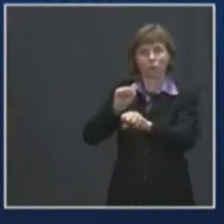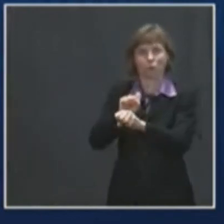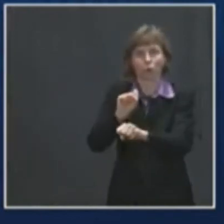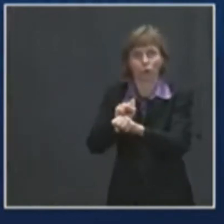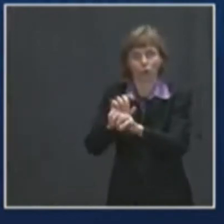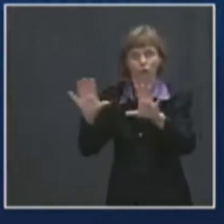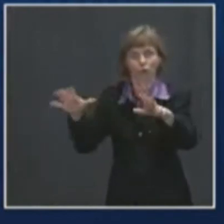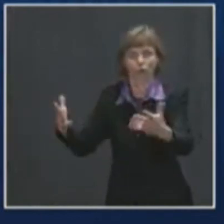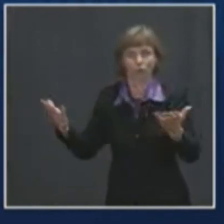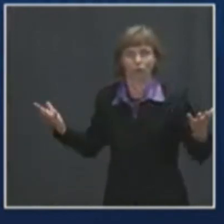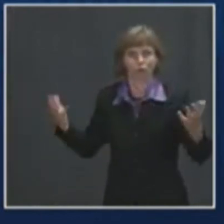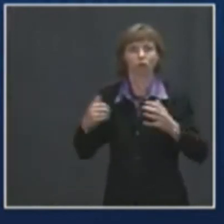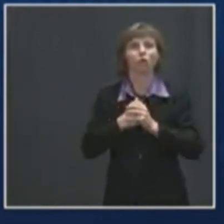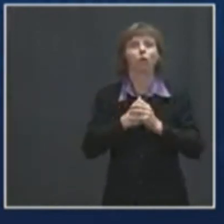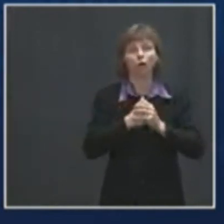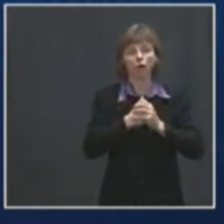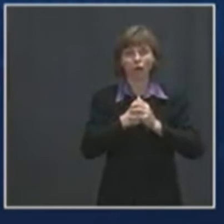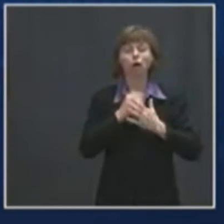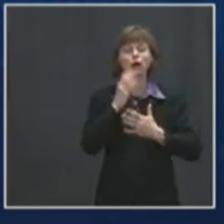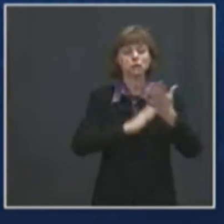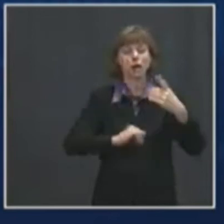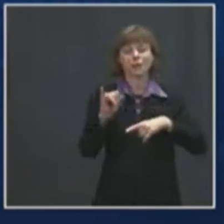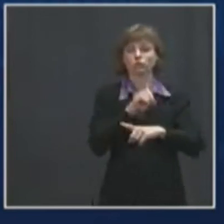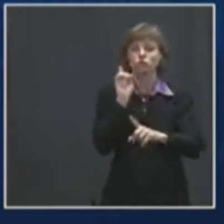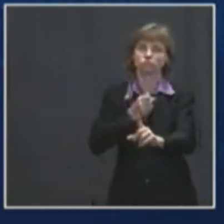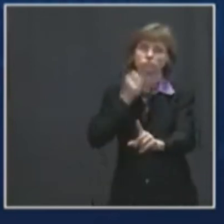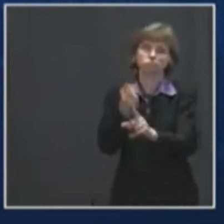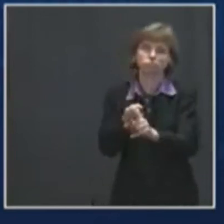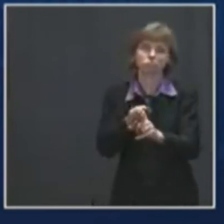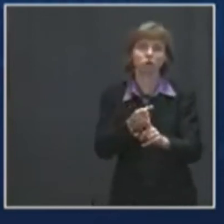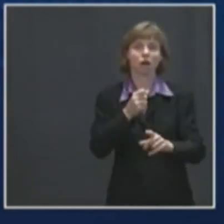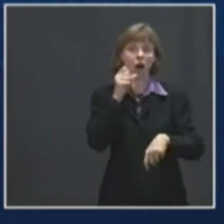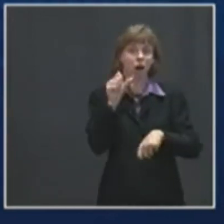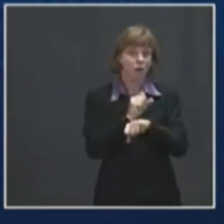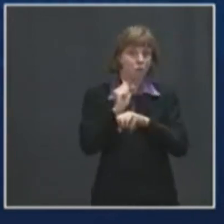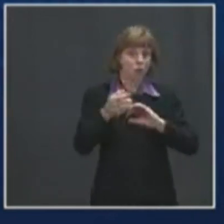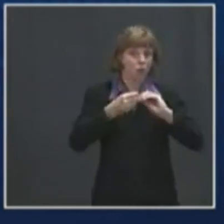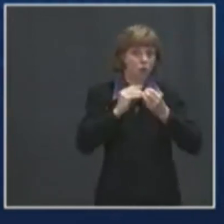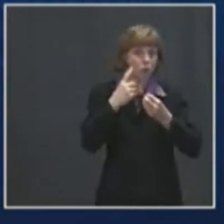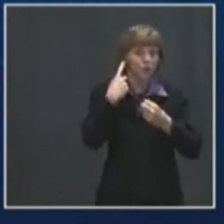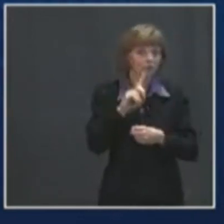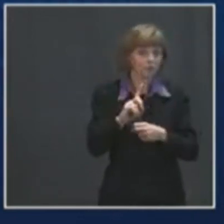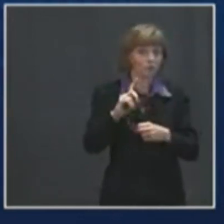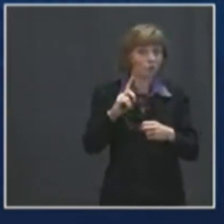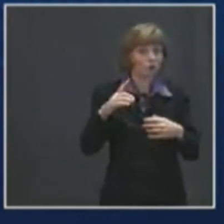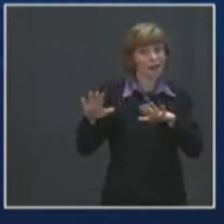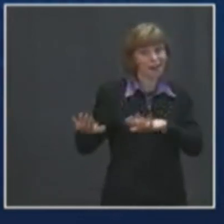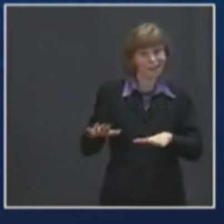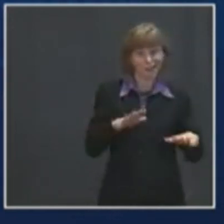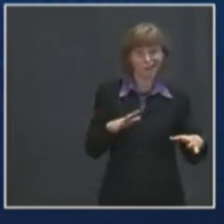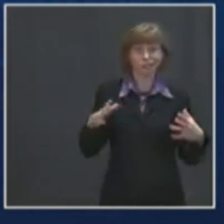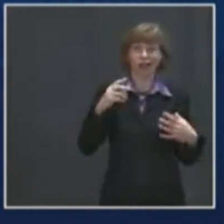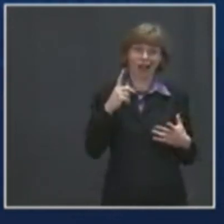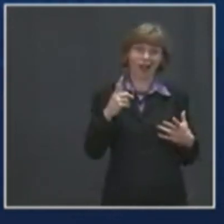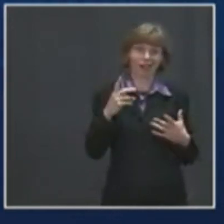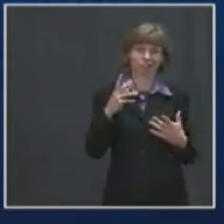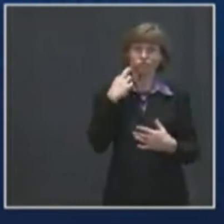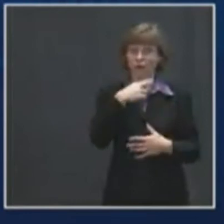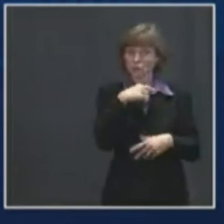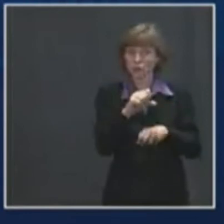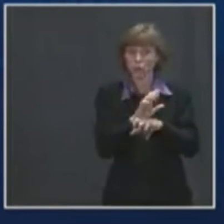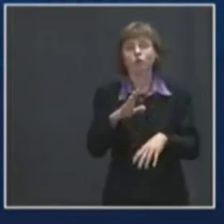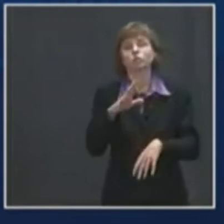especially hard hit. As I mentioned, the unemployment rate for leisure and hospitality workers is around 16%. The elevation in long-term unemployment is